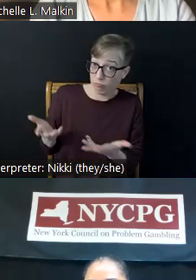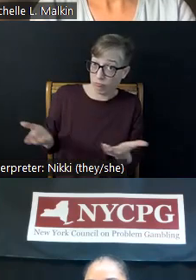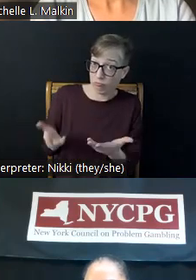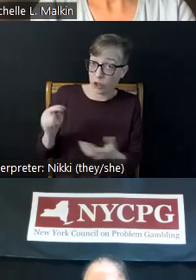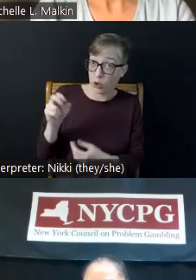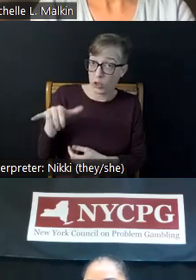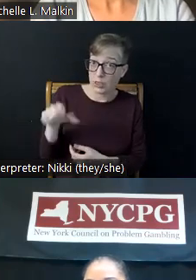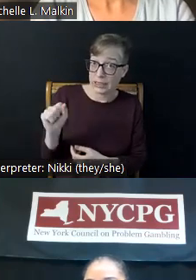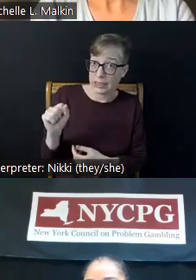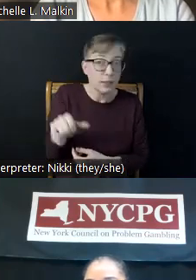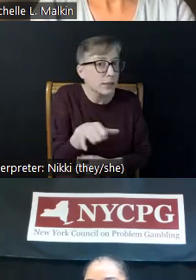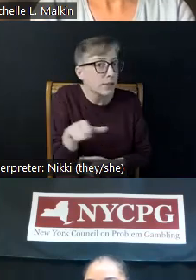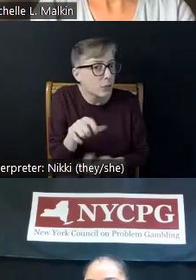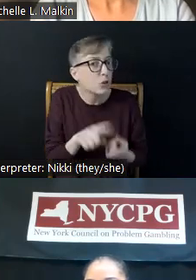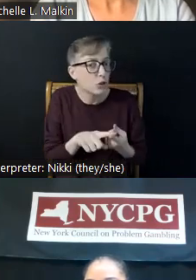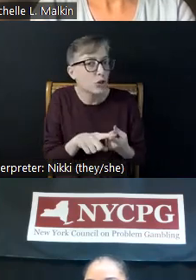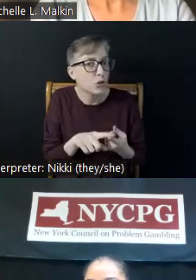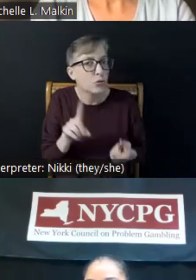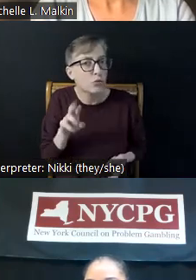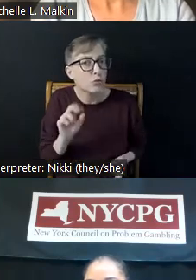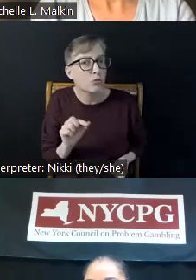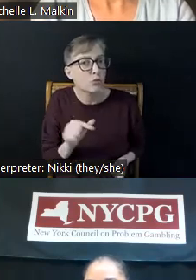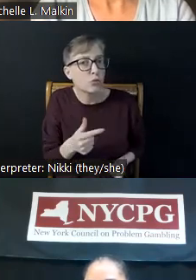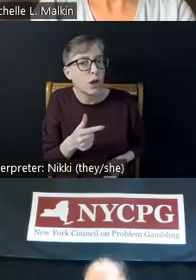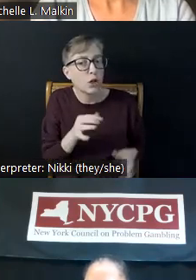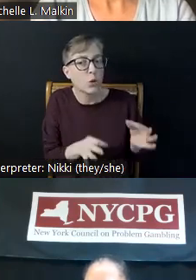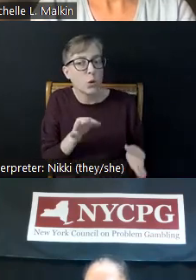Similar to drug courts, but since gambling itself